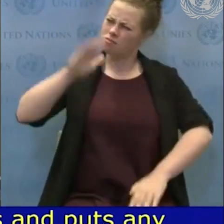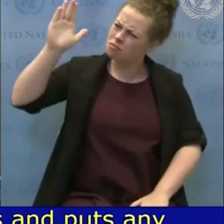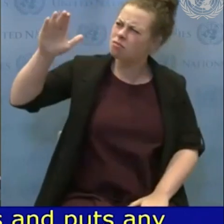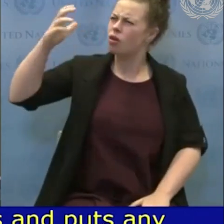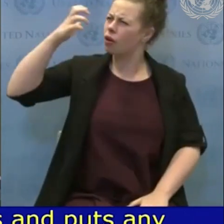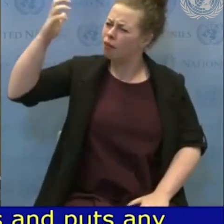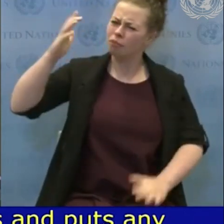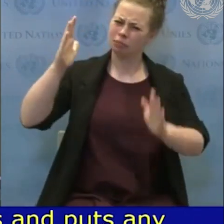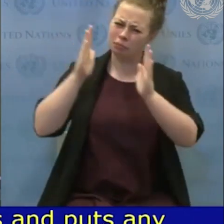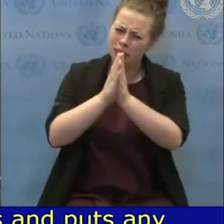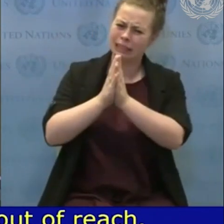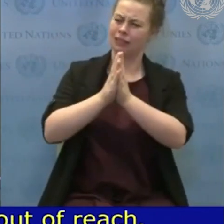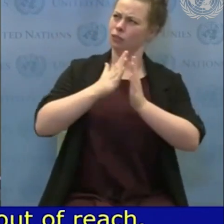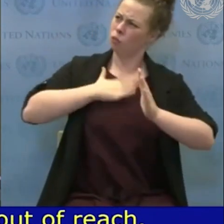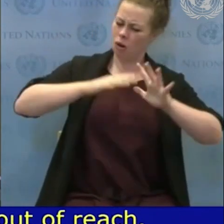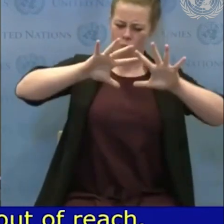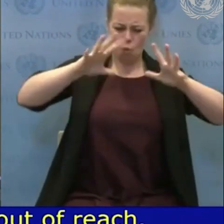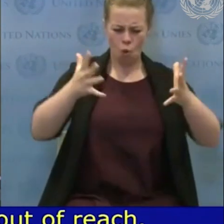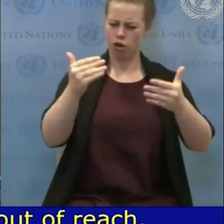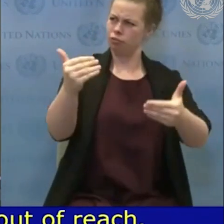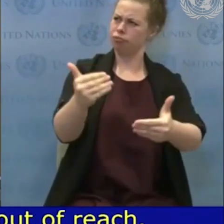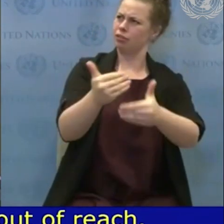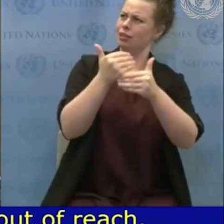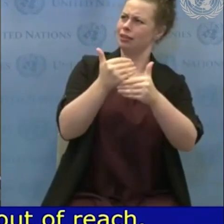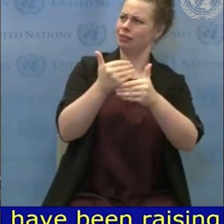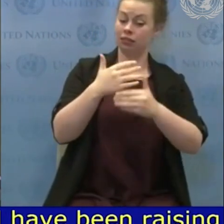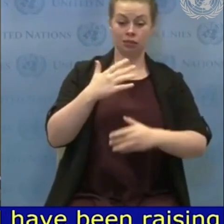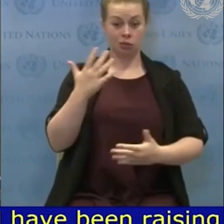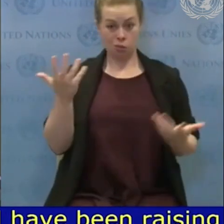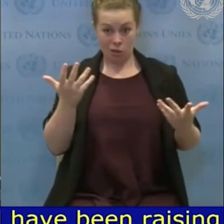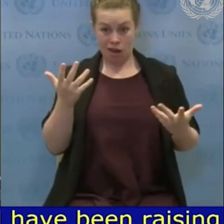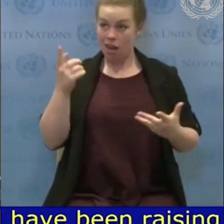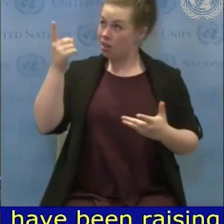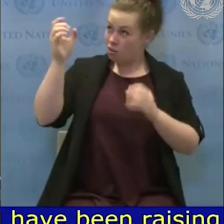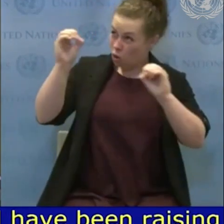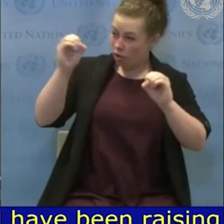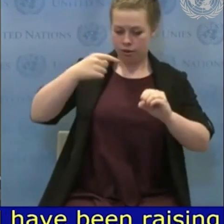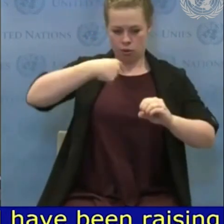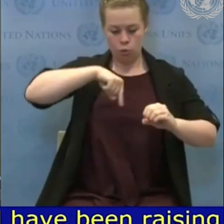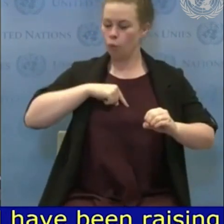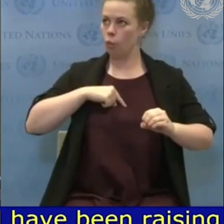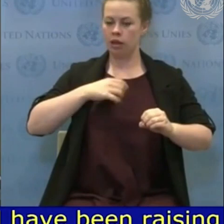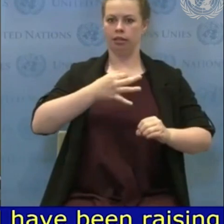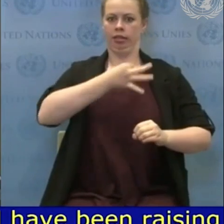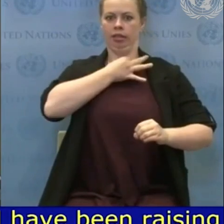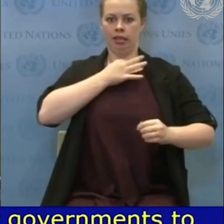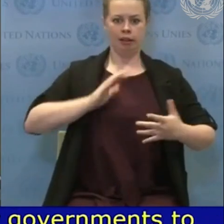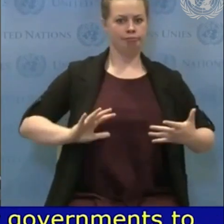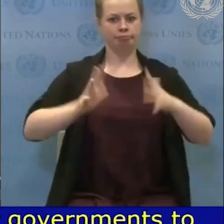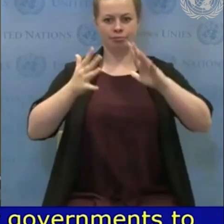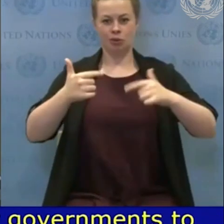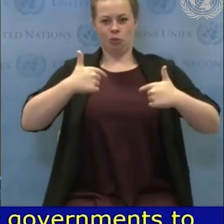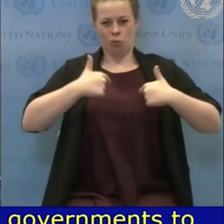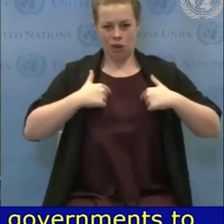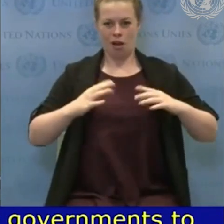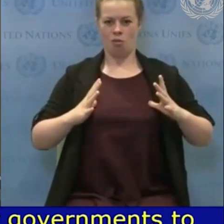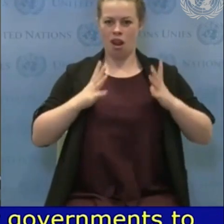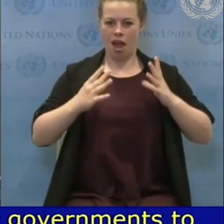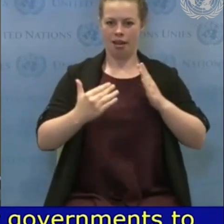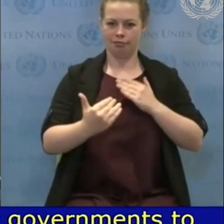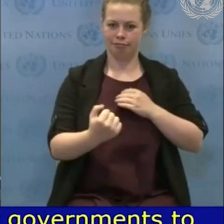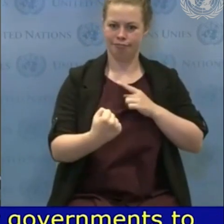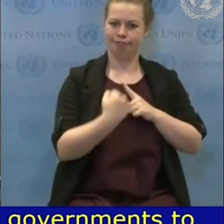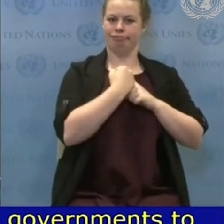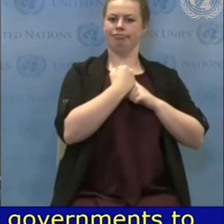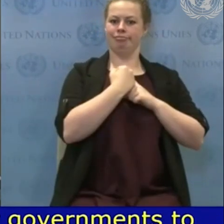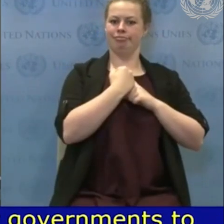and cleaner future, because my generation will bear the brunt of catastrophic climate impacts if we do not stop adding to the problem and